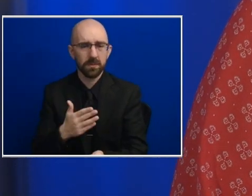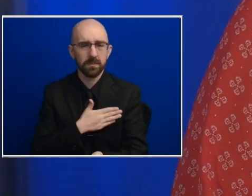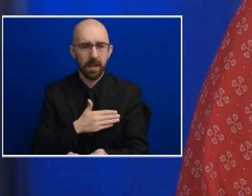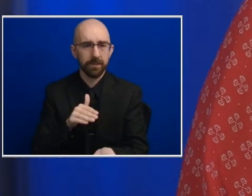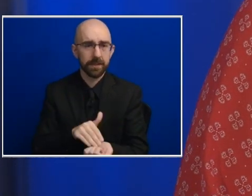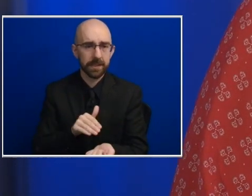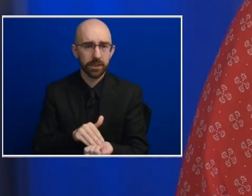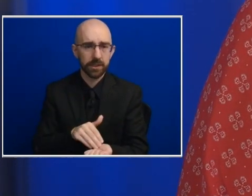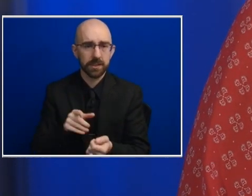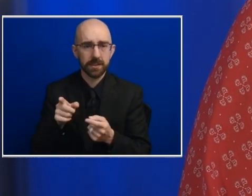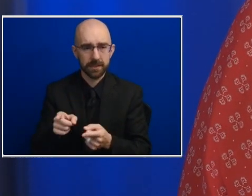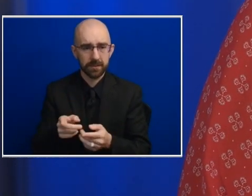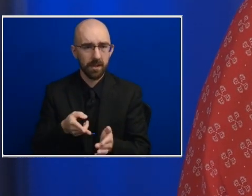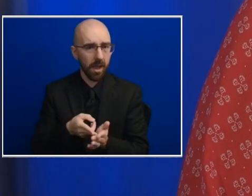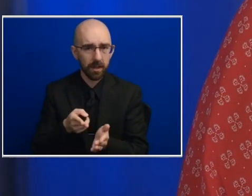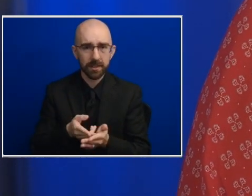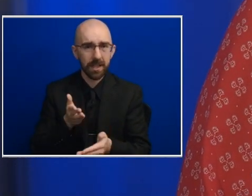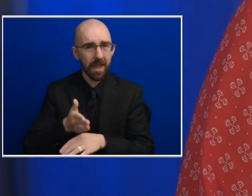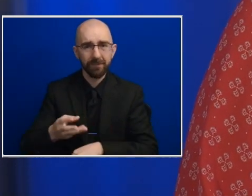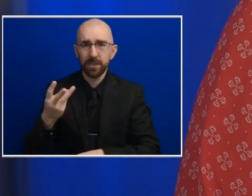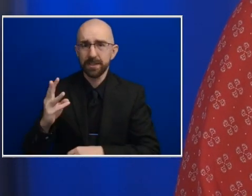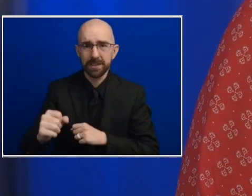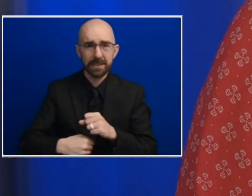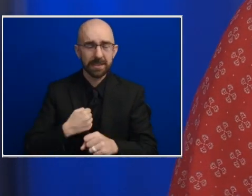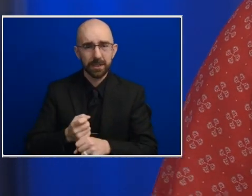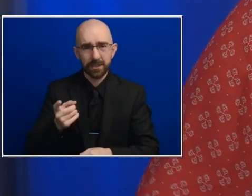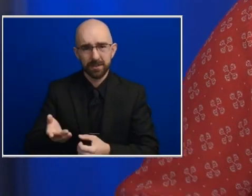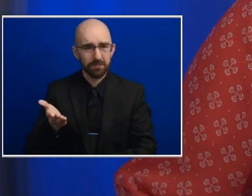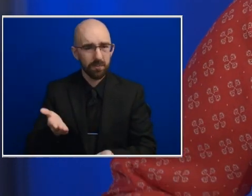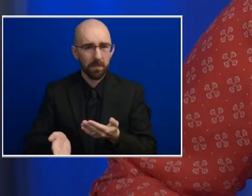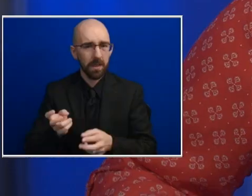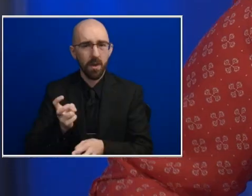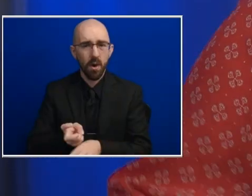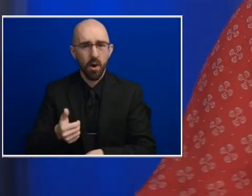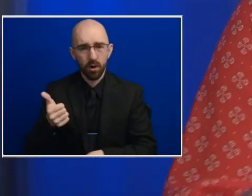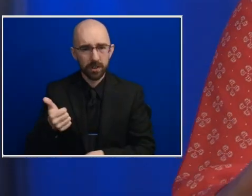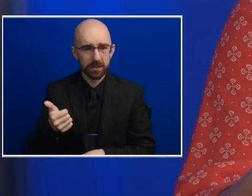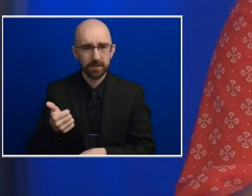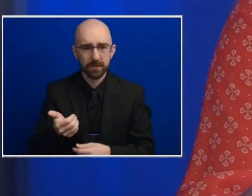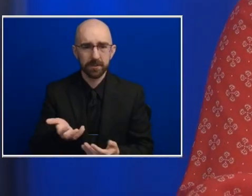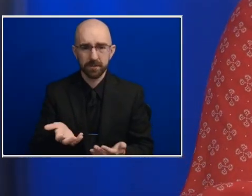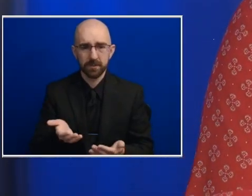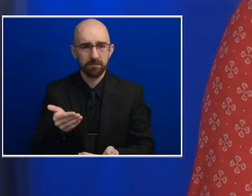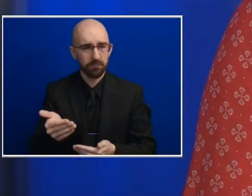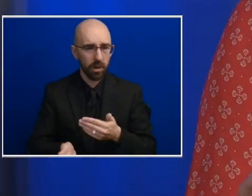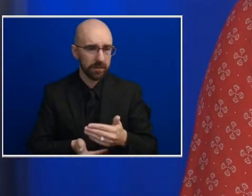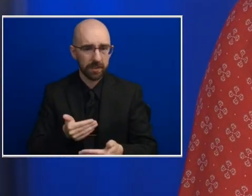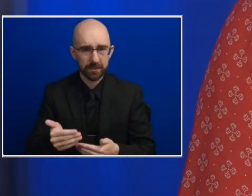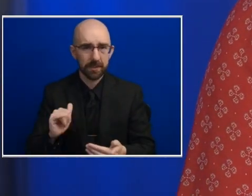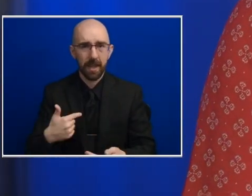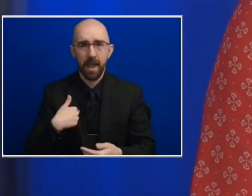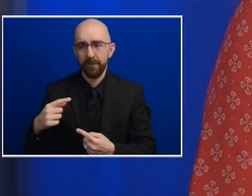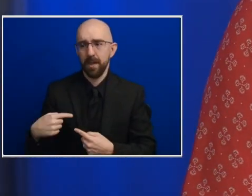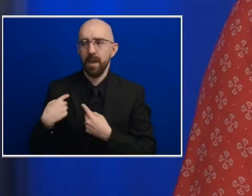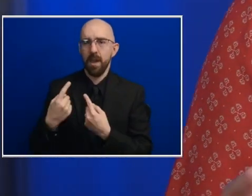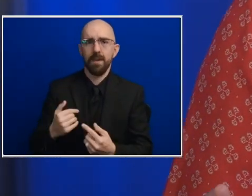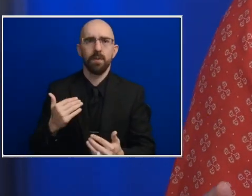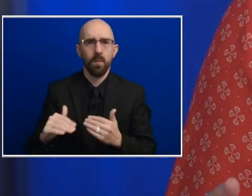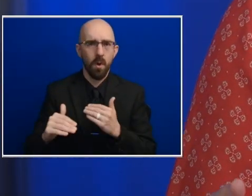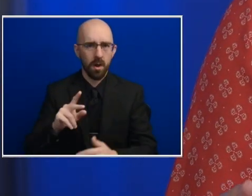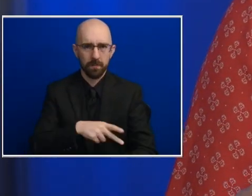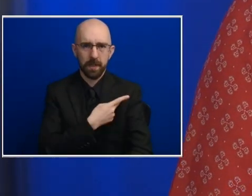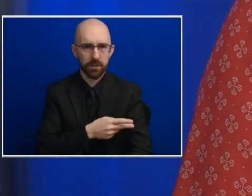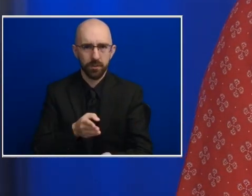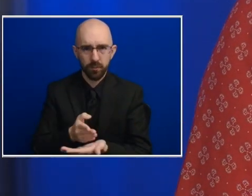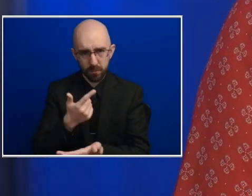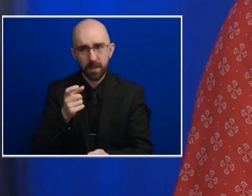is honestly, after 16 years, this is probably the hardest process that I've ever walked patients through, because it's so